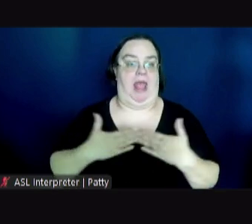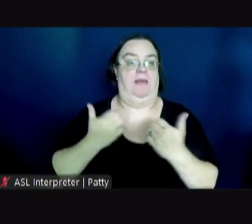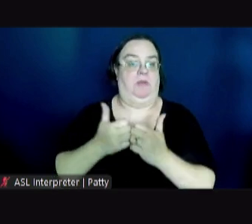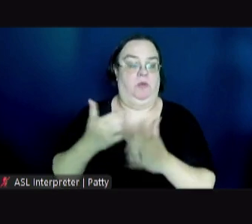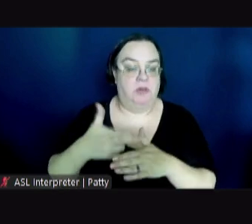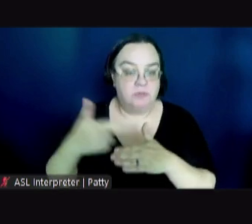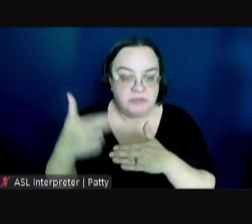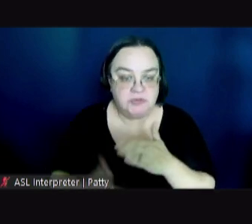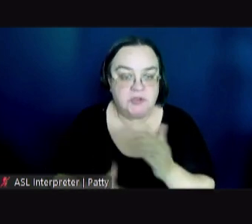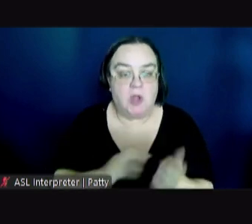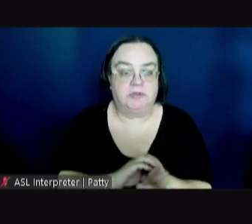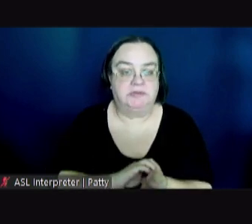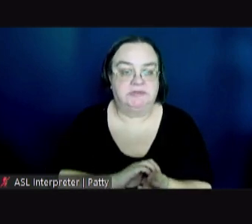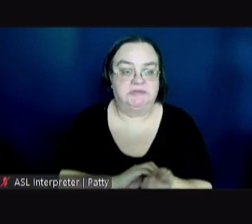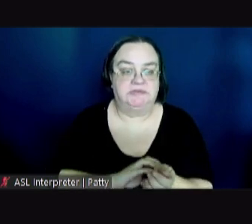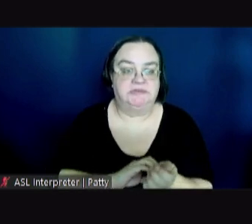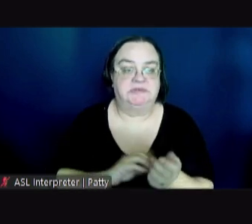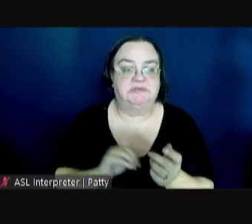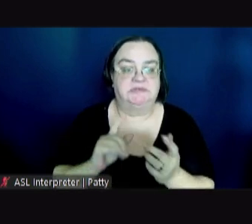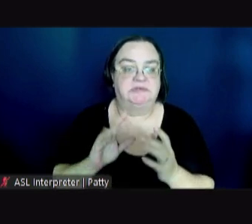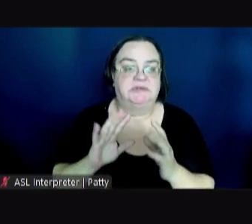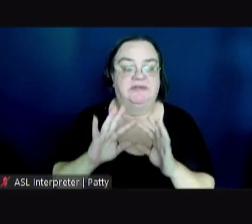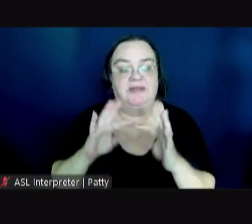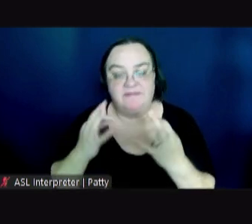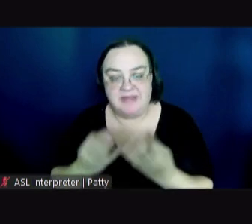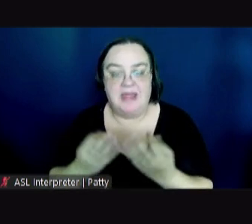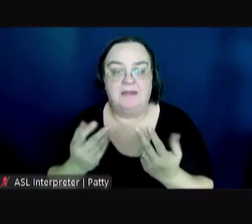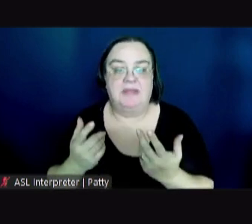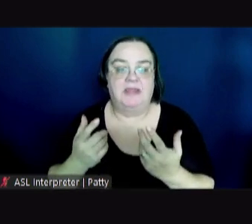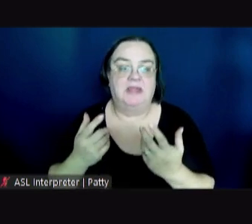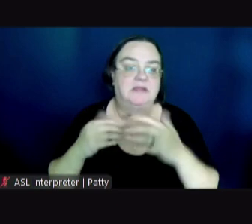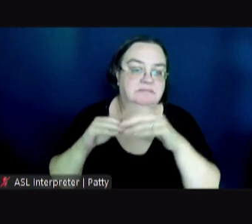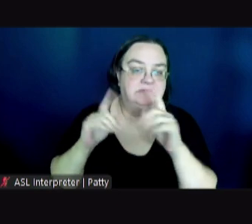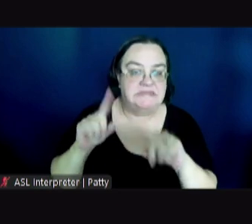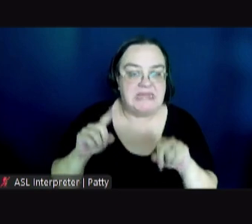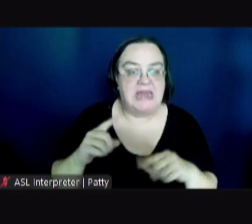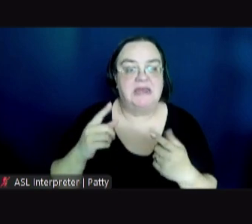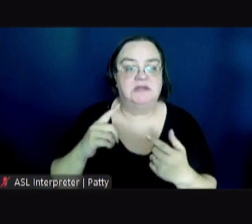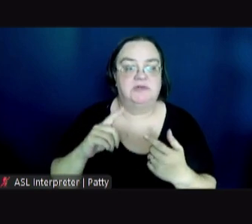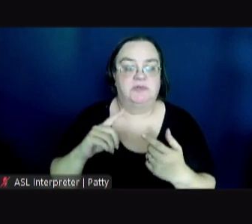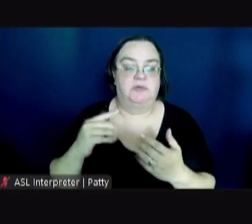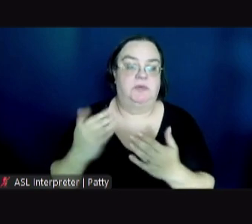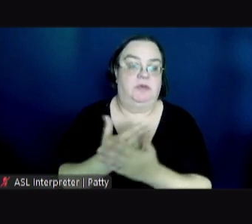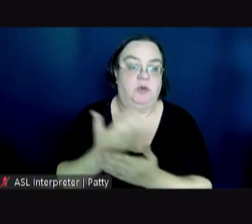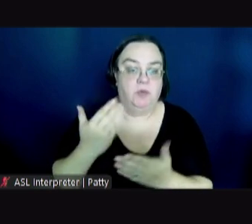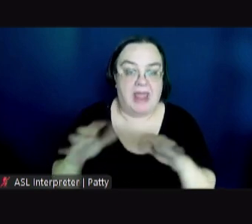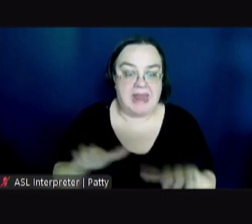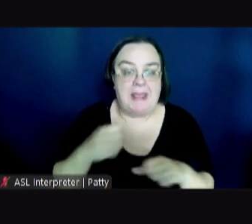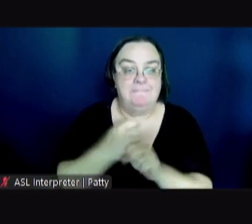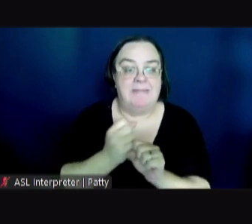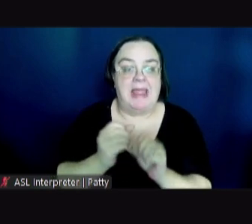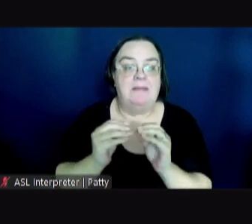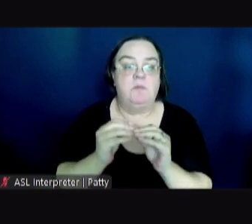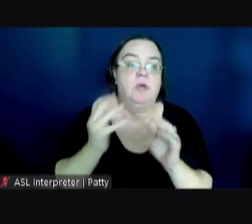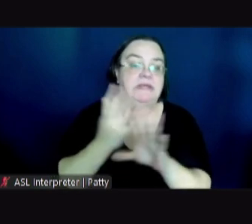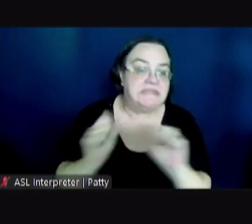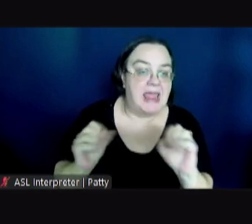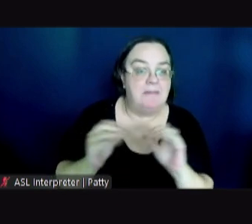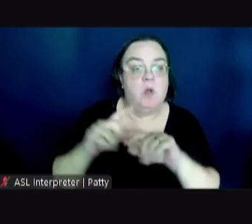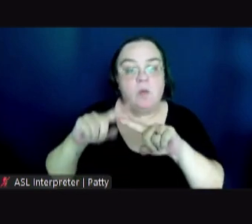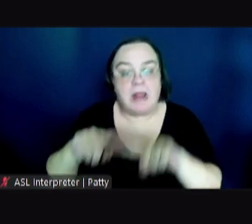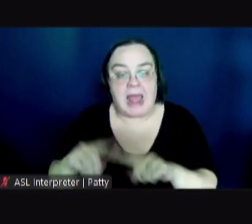activities, crime-fighting activities, making it a safer, more reliable, cleaner system, and definitely customers are